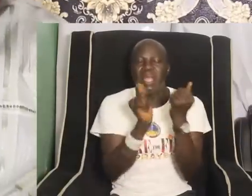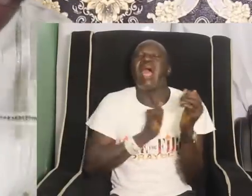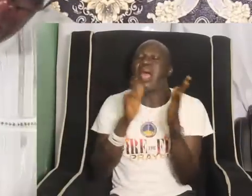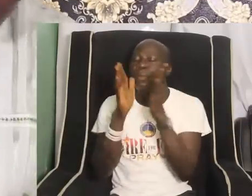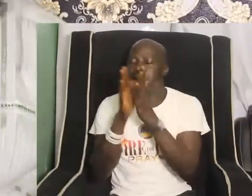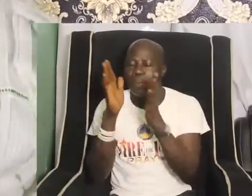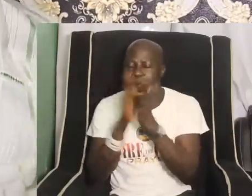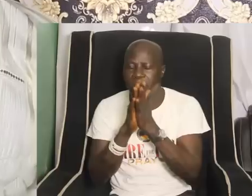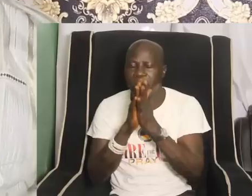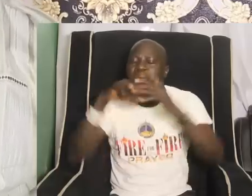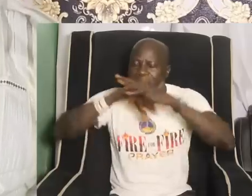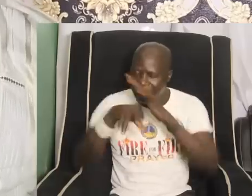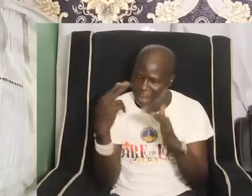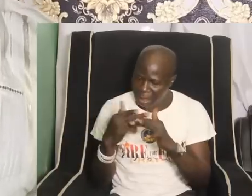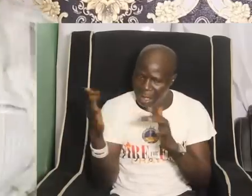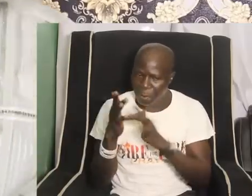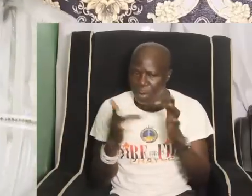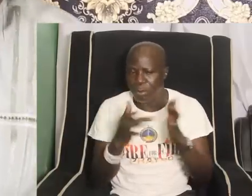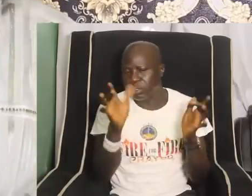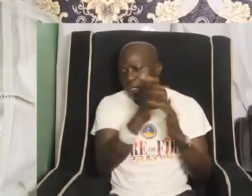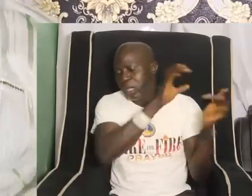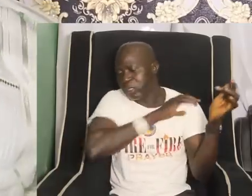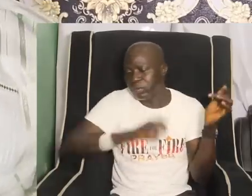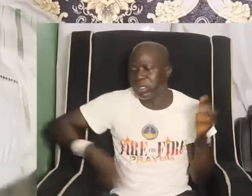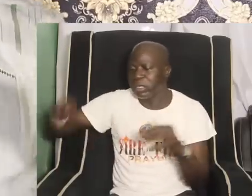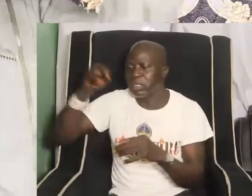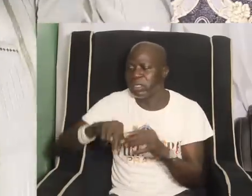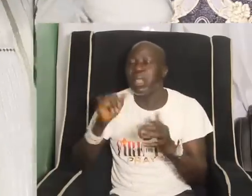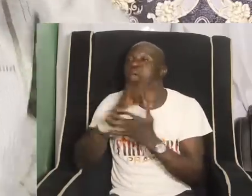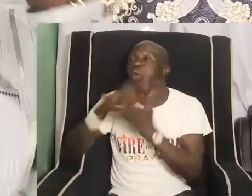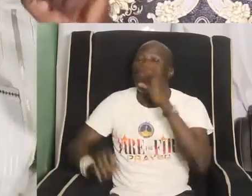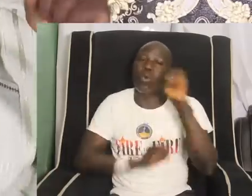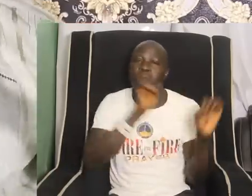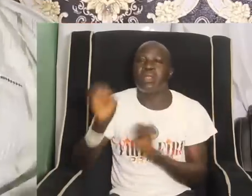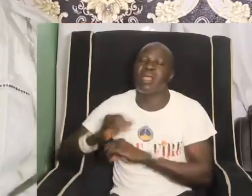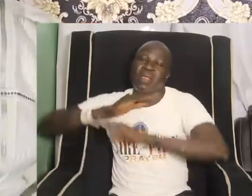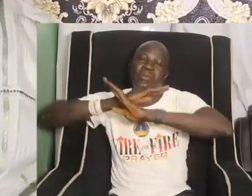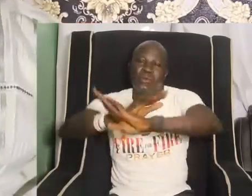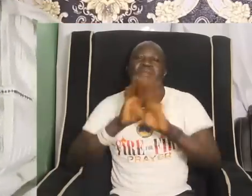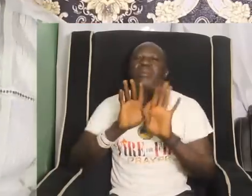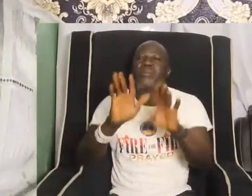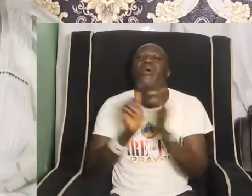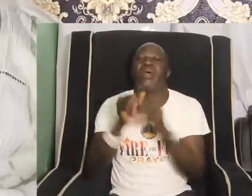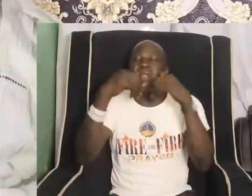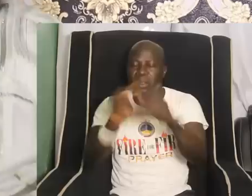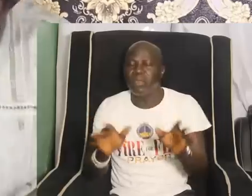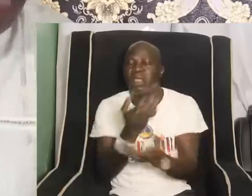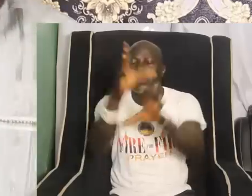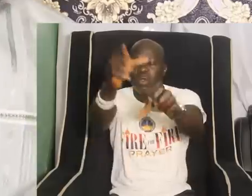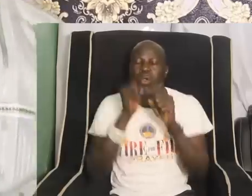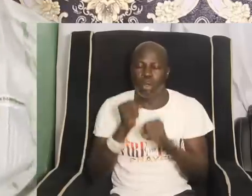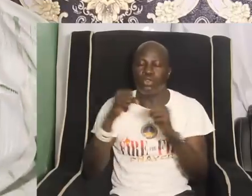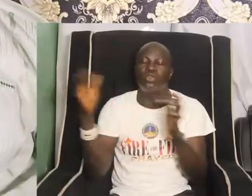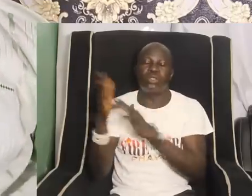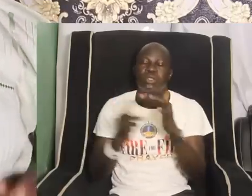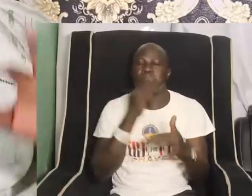gbàdúrà. I pray. Ní orúkọ Jésù tí náà sáré. In the name of Jesus Christ of Nazareth. Ipa àti agbára Israel. First power in Israel. Ó máa di ọ̀làmúrẹ̀ lórúkọ